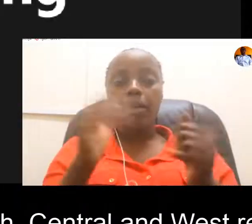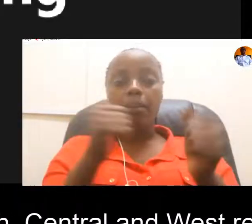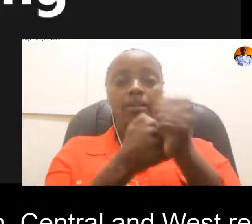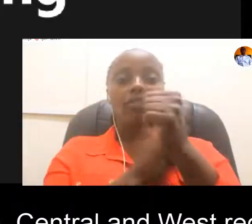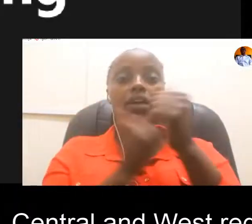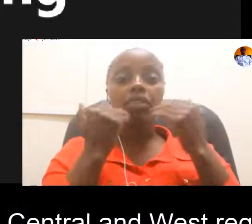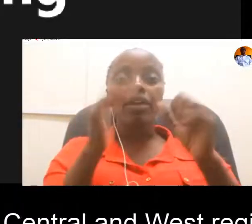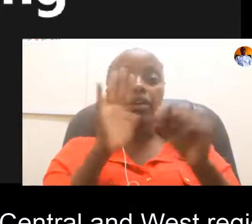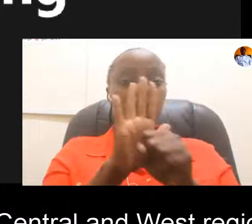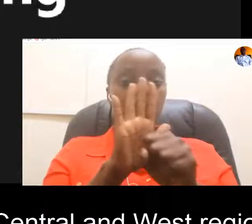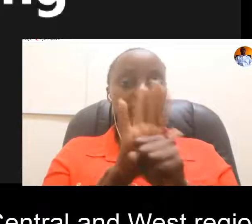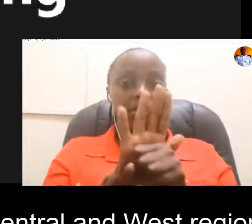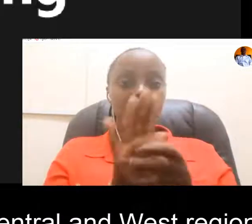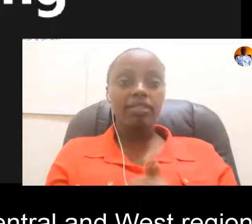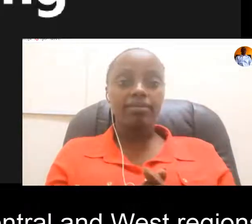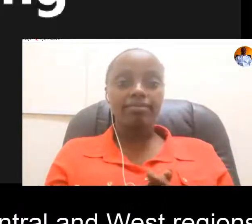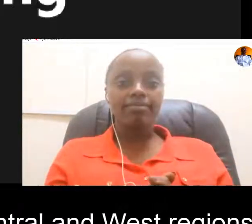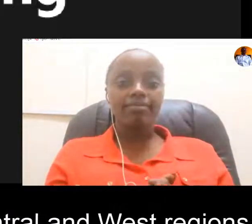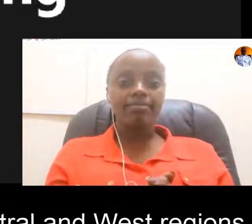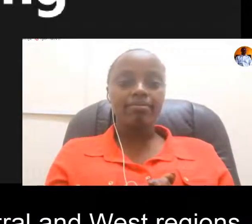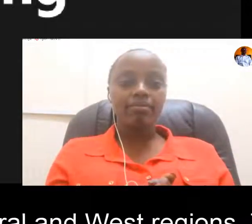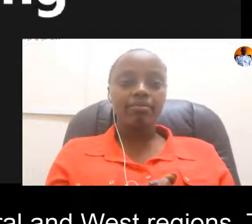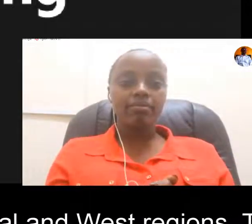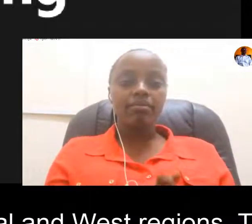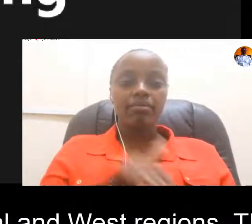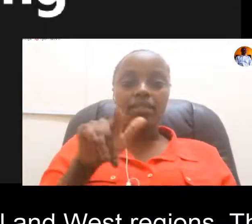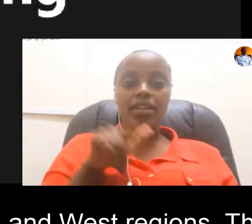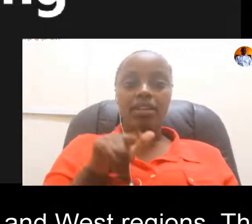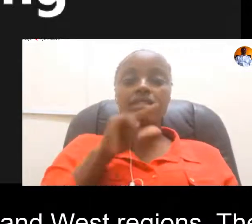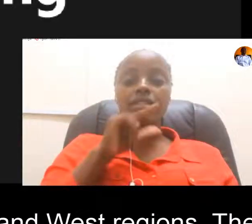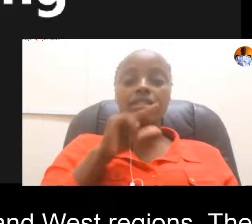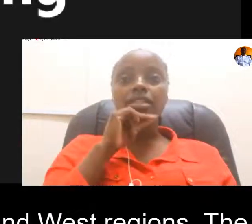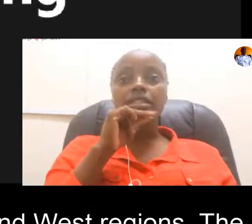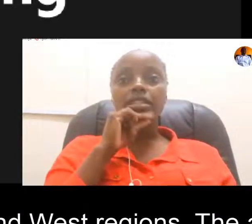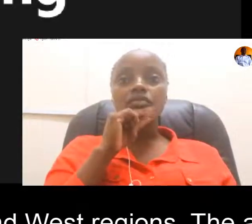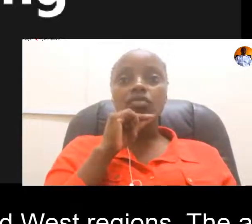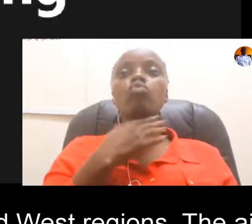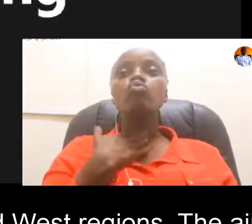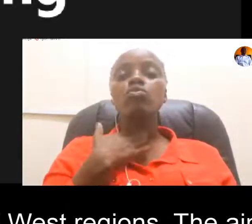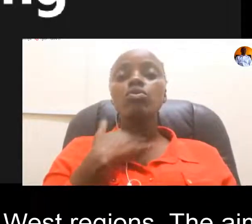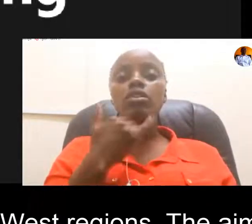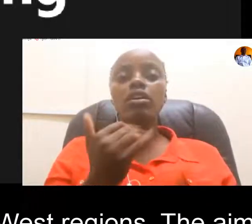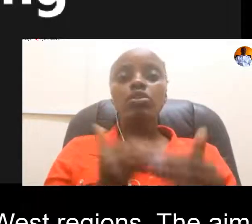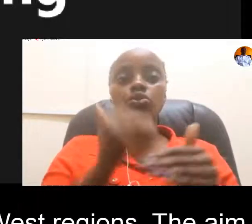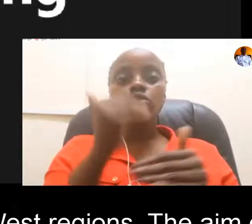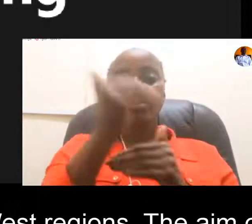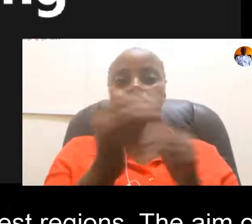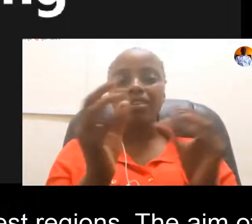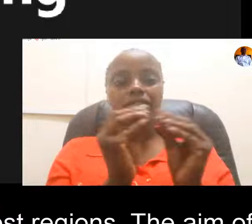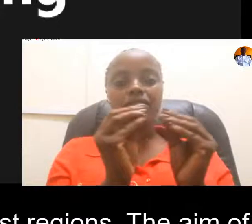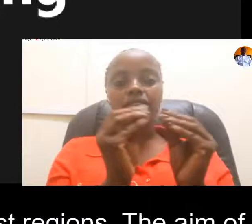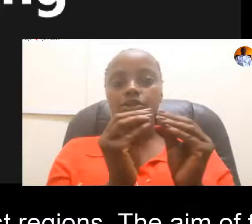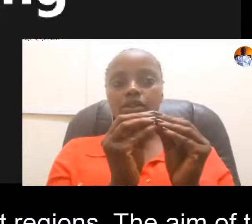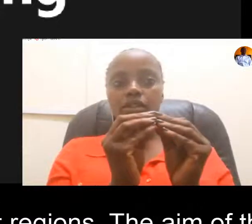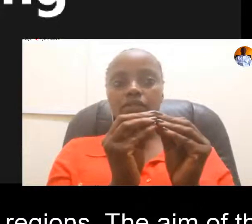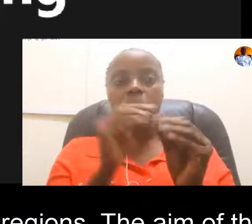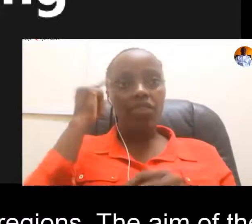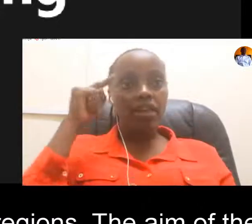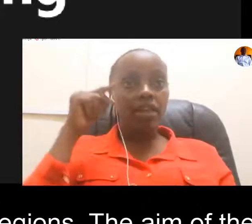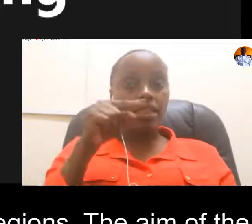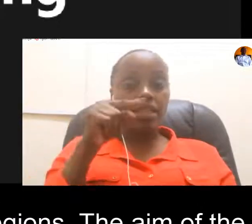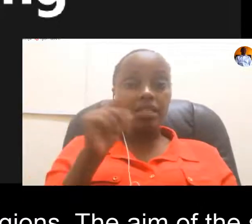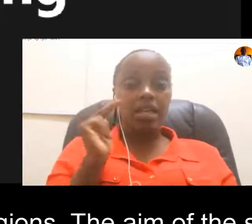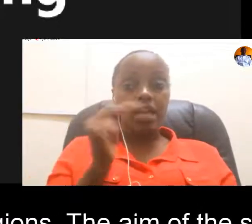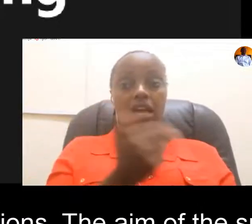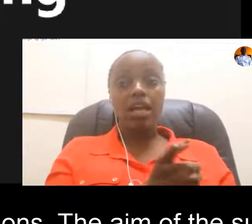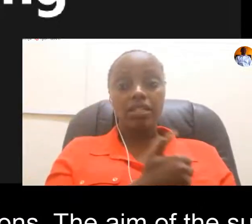much. So ladies and gentlemen, we want to go to the next session. I think this is where we